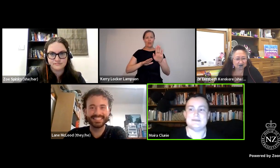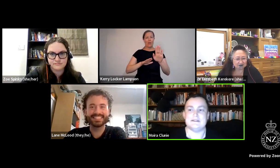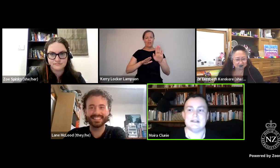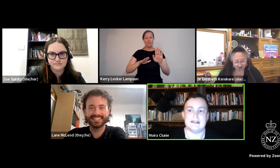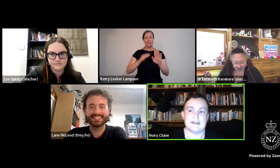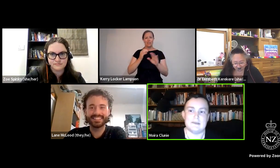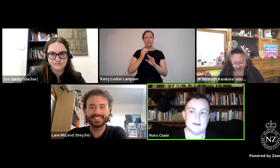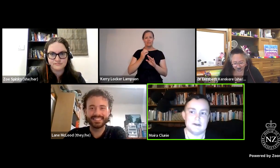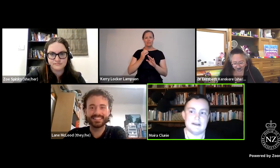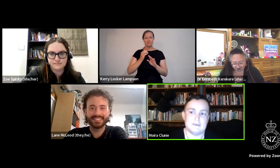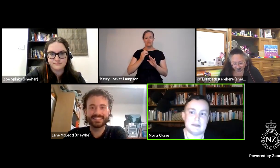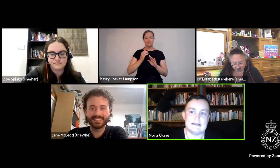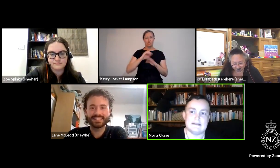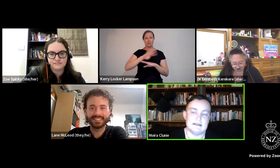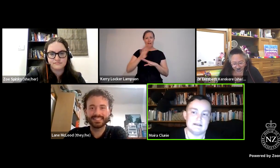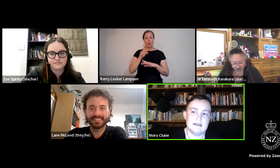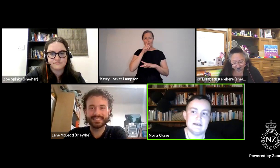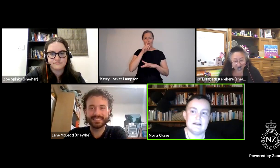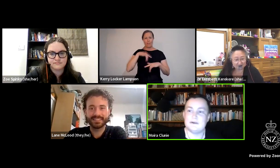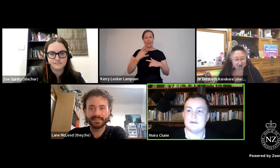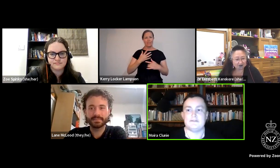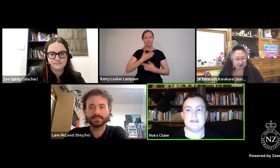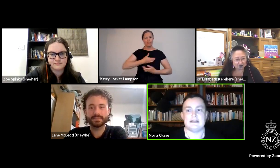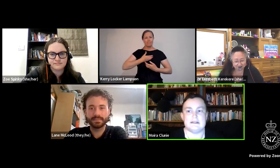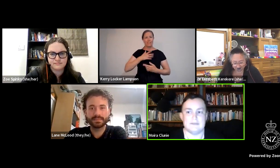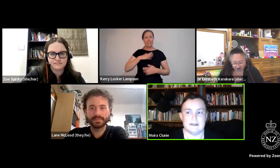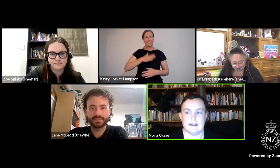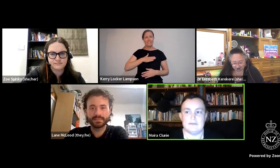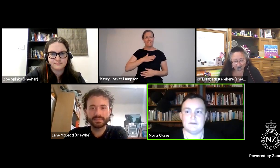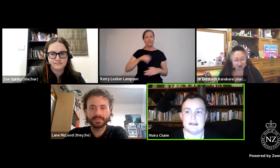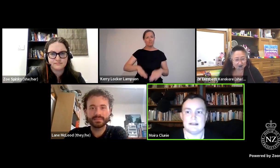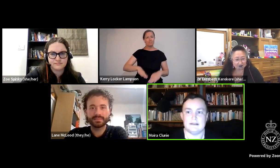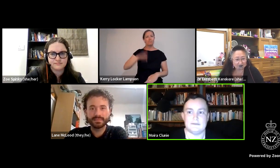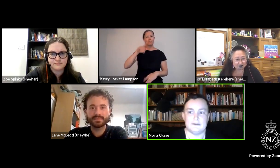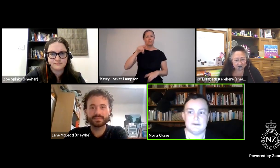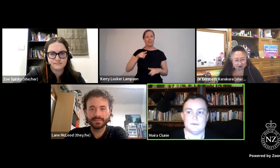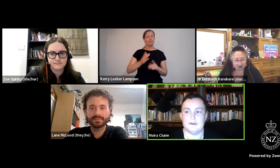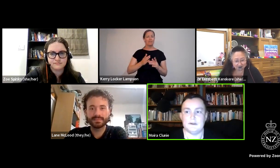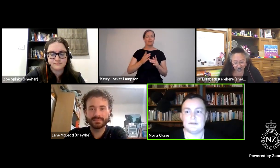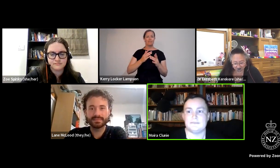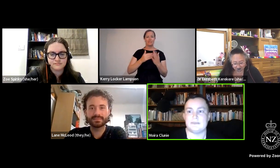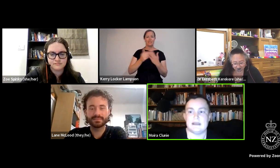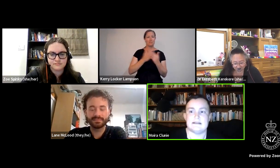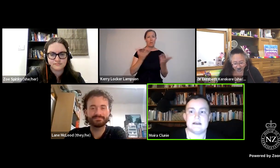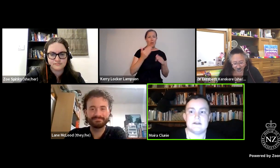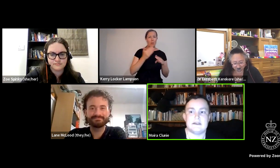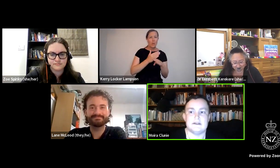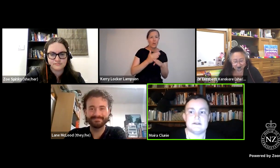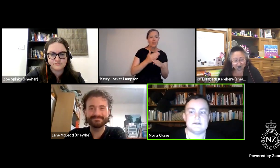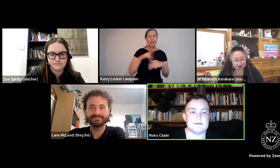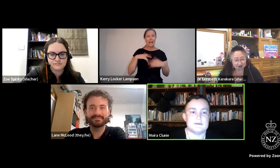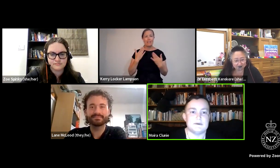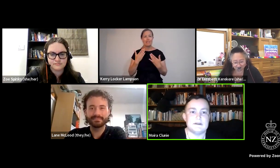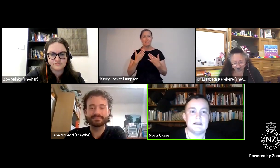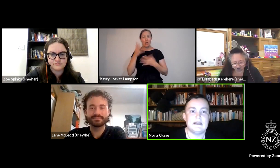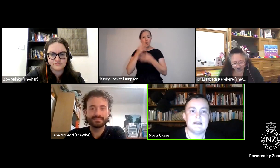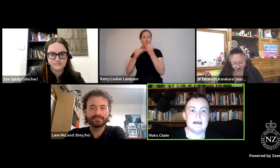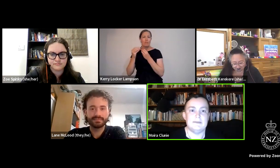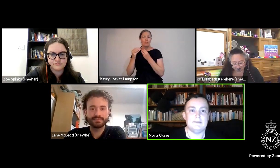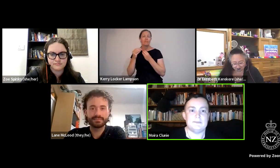feeling accepted, feeling like they belong and have a place in all of the aspects of their life, wherever they live, learn, work, access healthcare and social